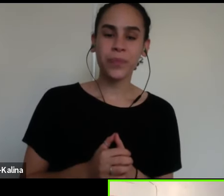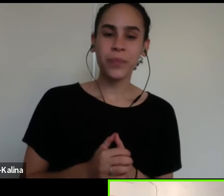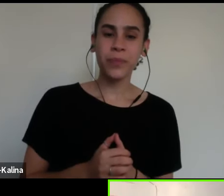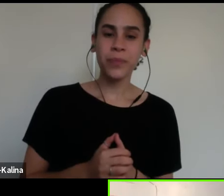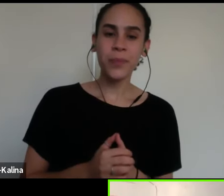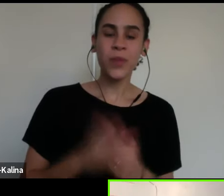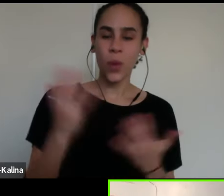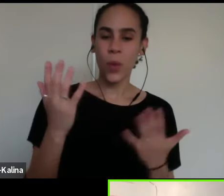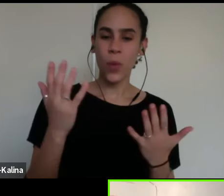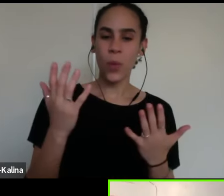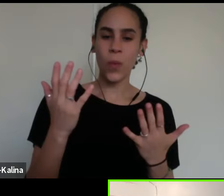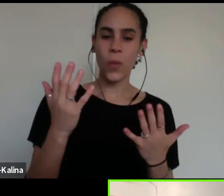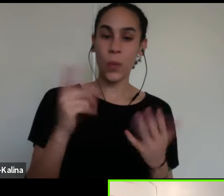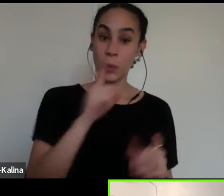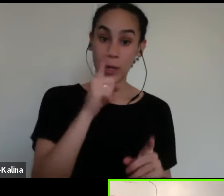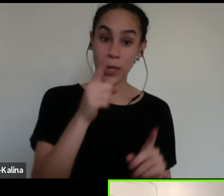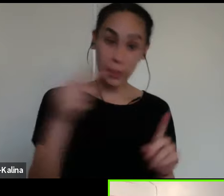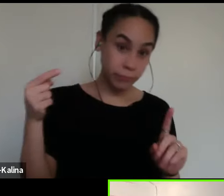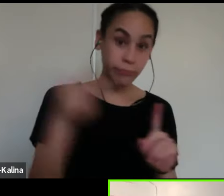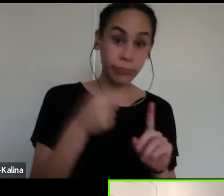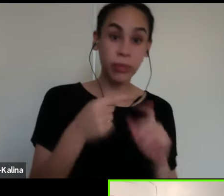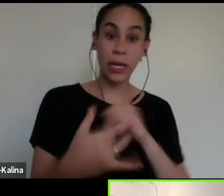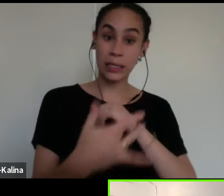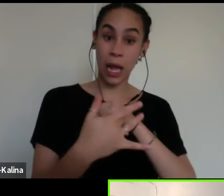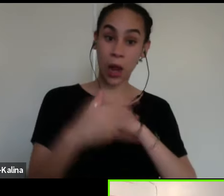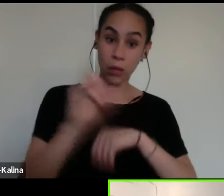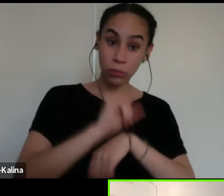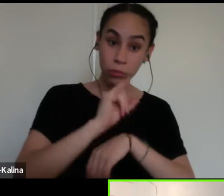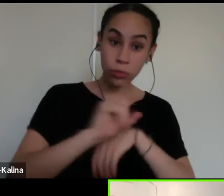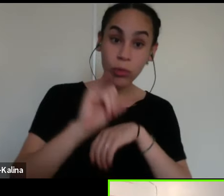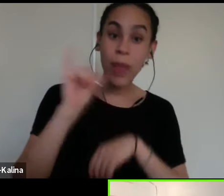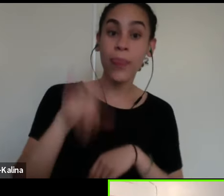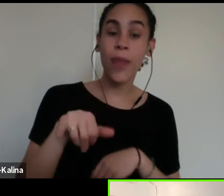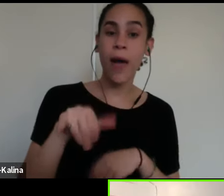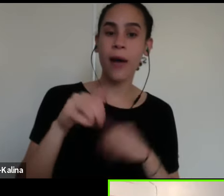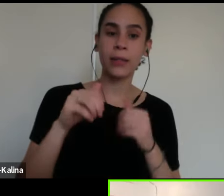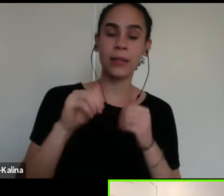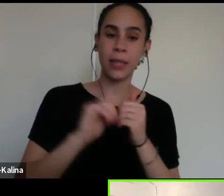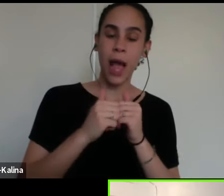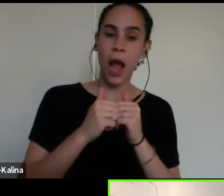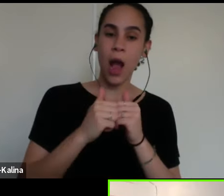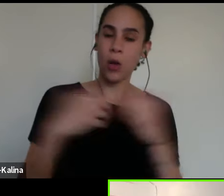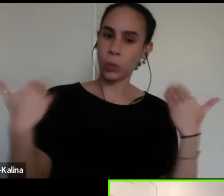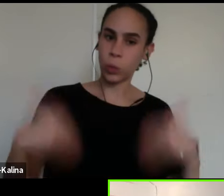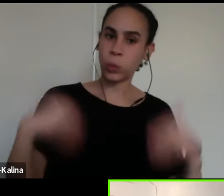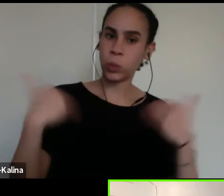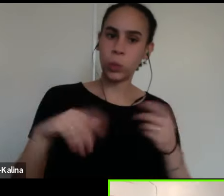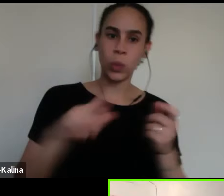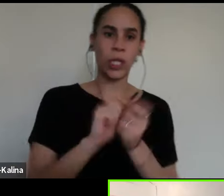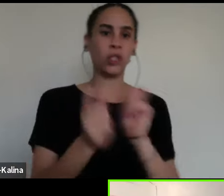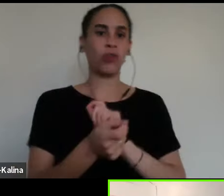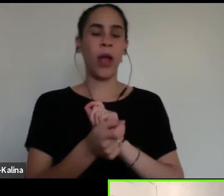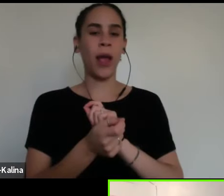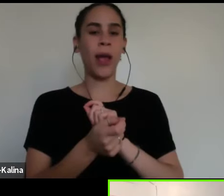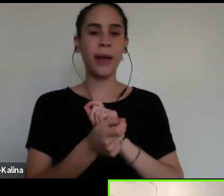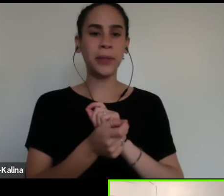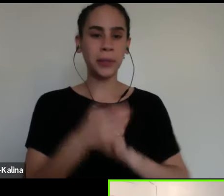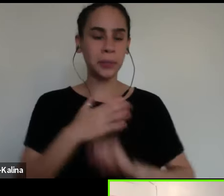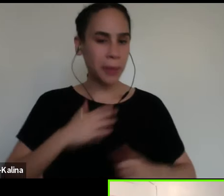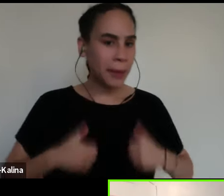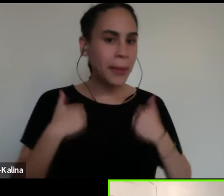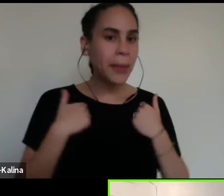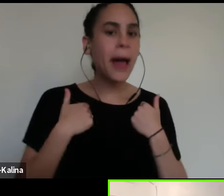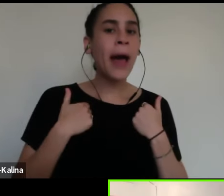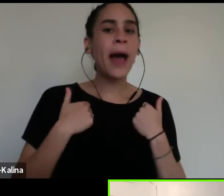it came down to was the technology industry would profoundly and forever change my existence, right? To the point where I